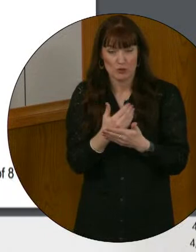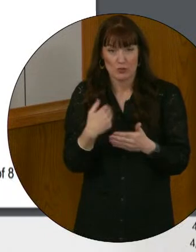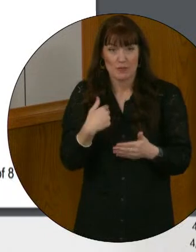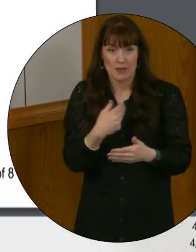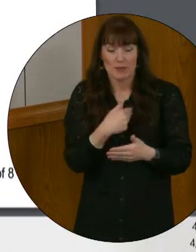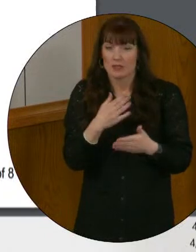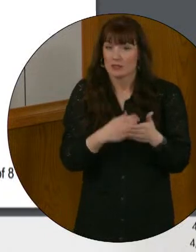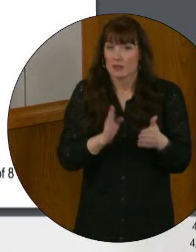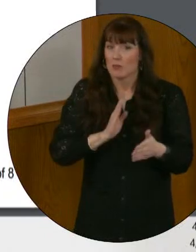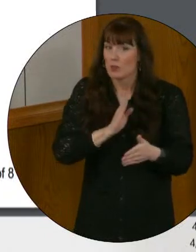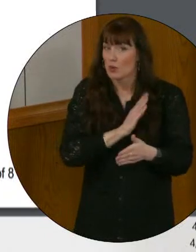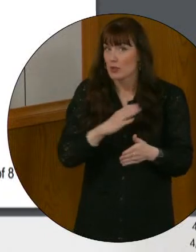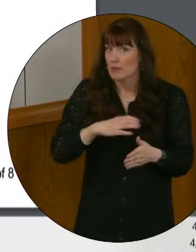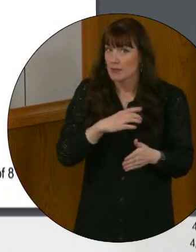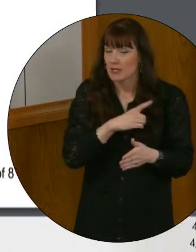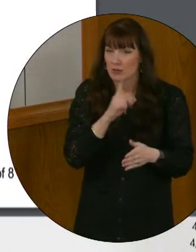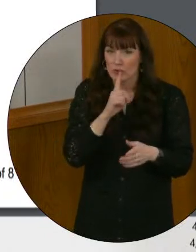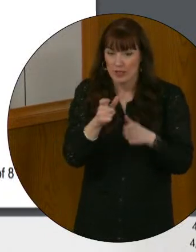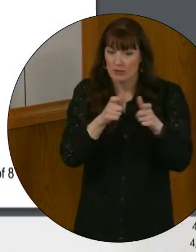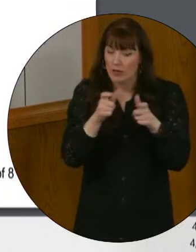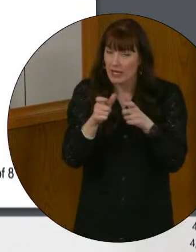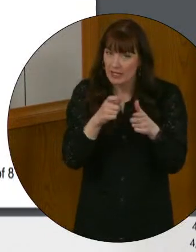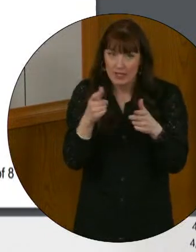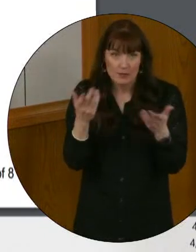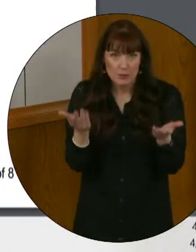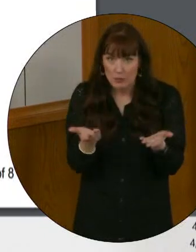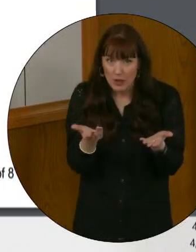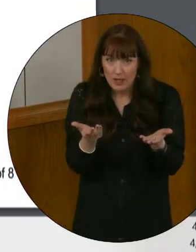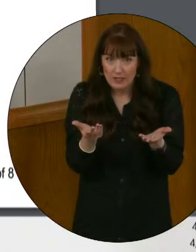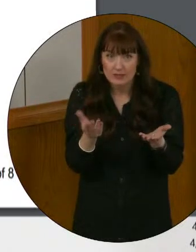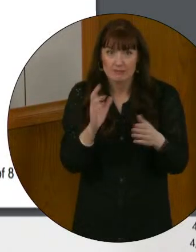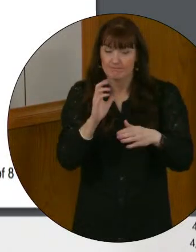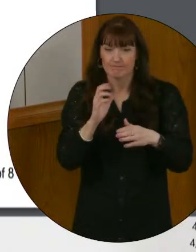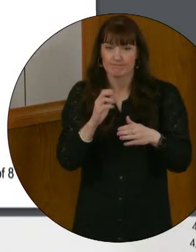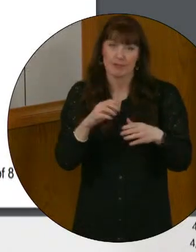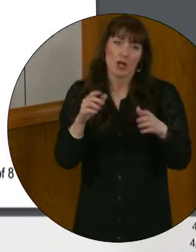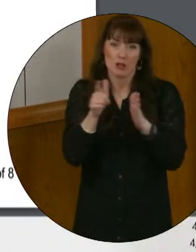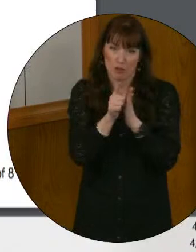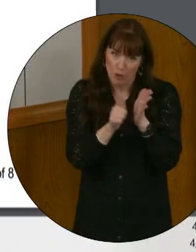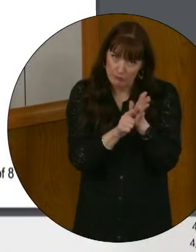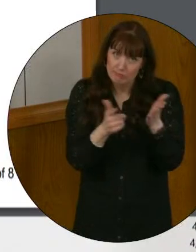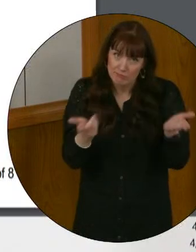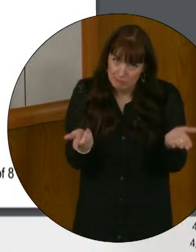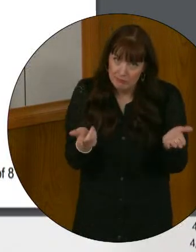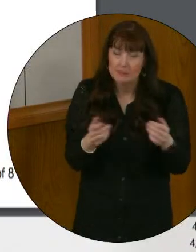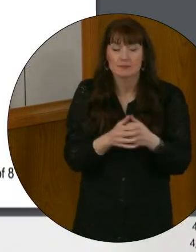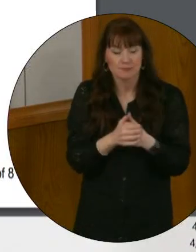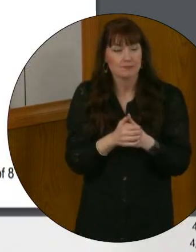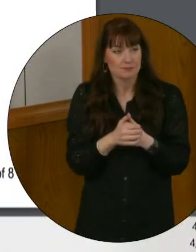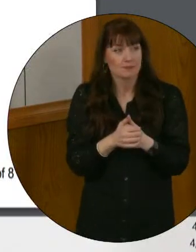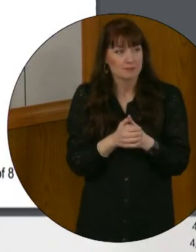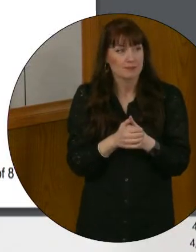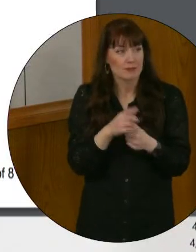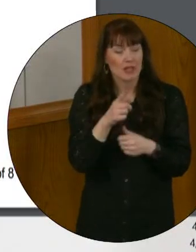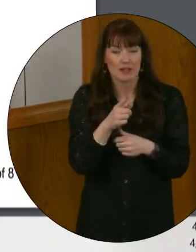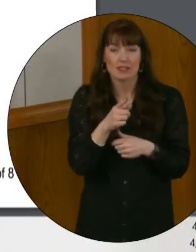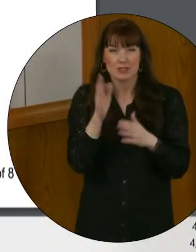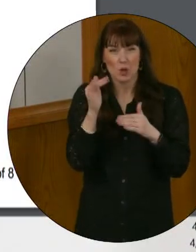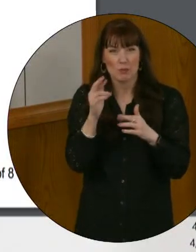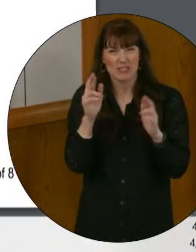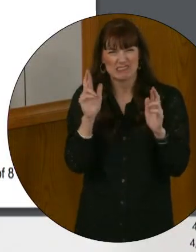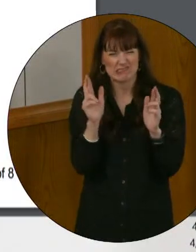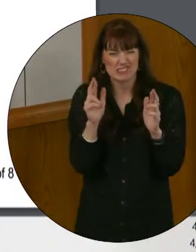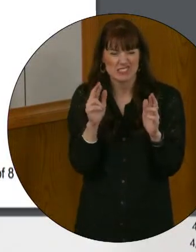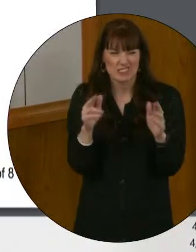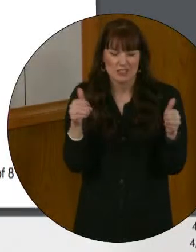were, regulated by statute. Okay, so one of the things that we're hoping to